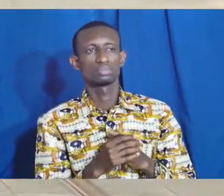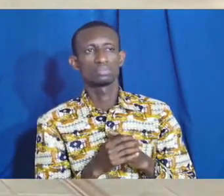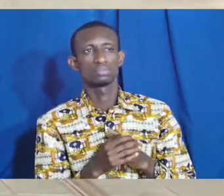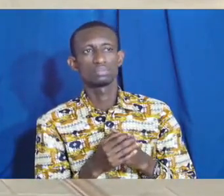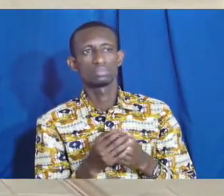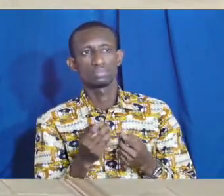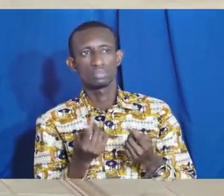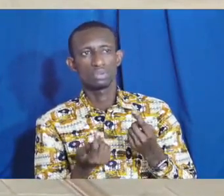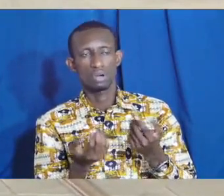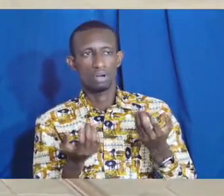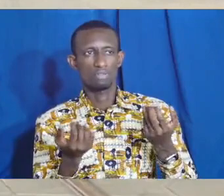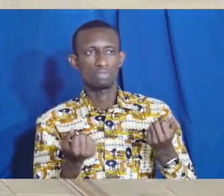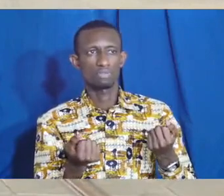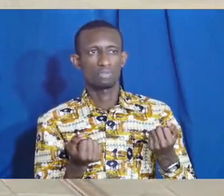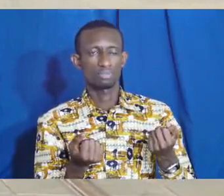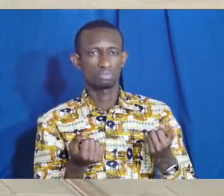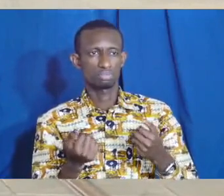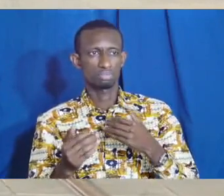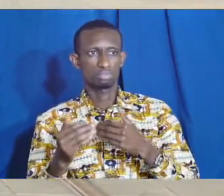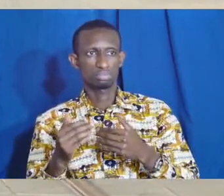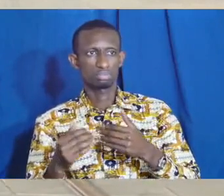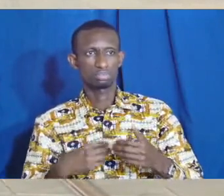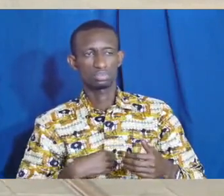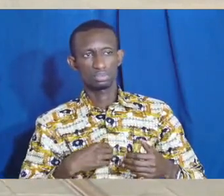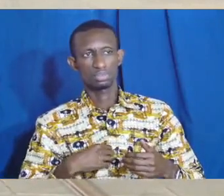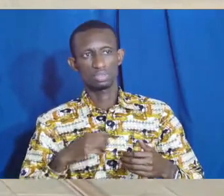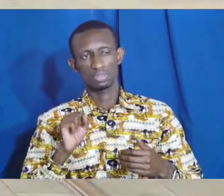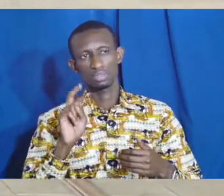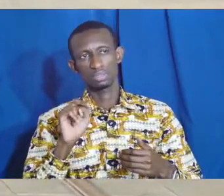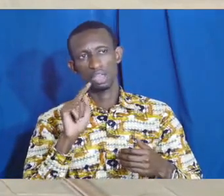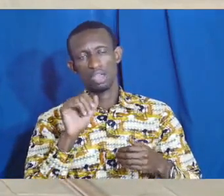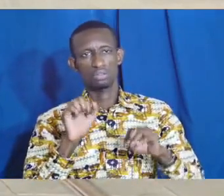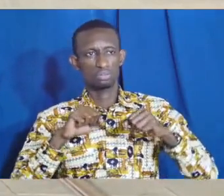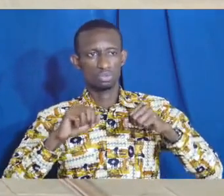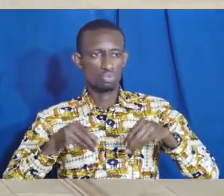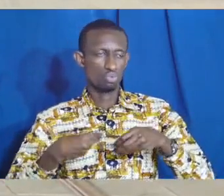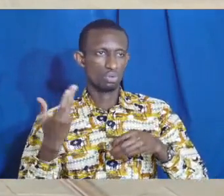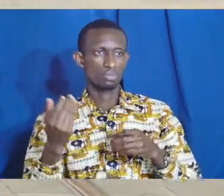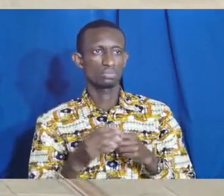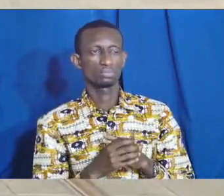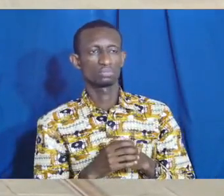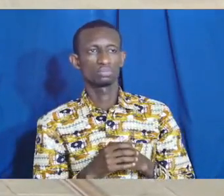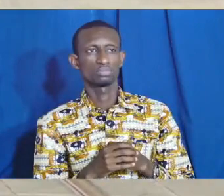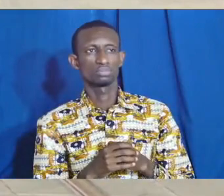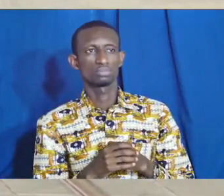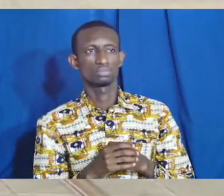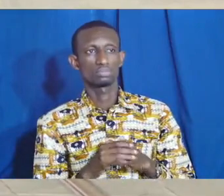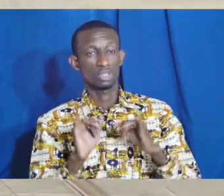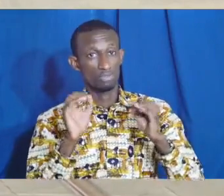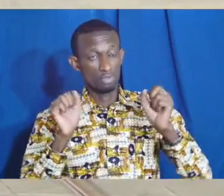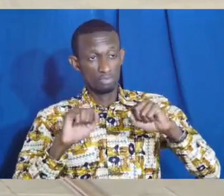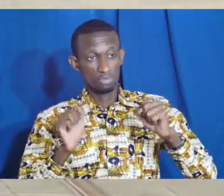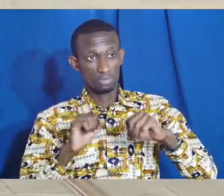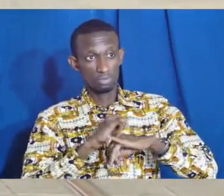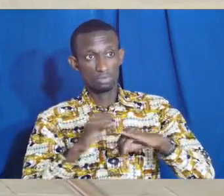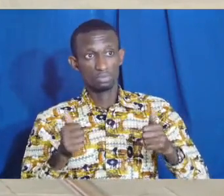of your clothes, sometimes it is hard to be removed when you don't have a detergent.